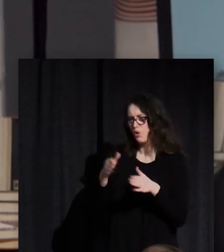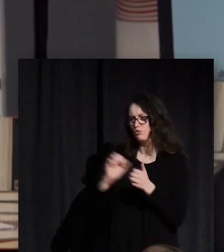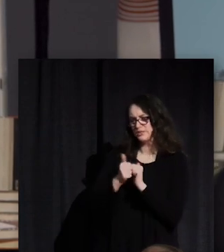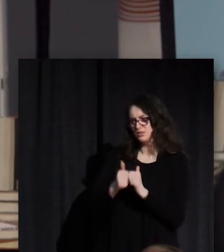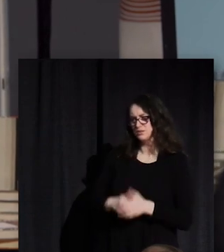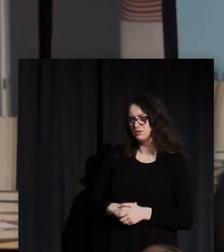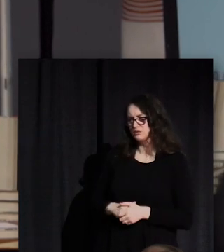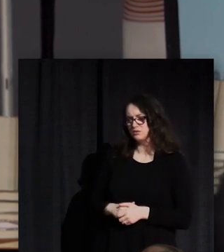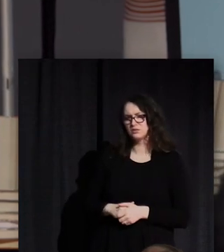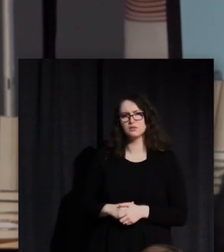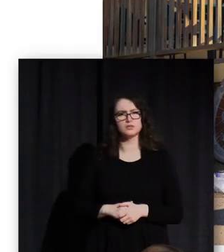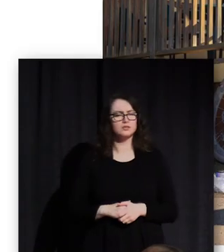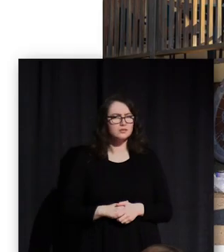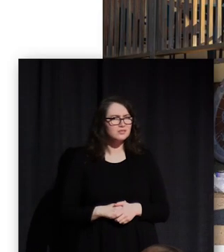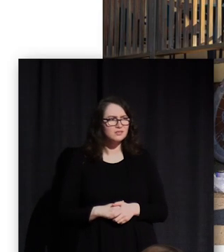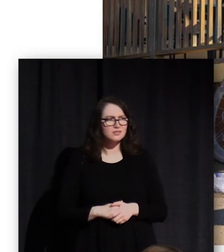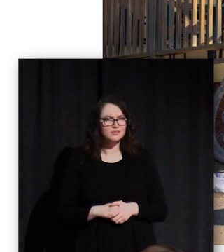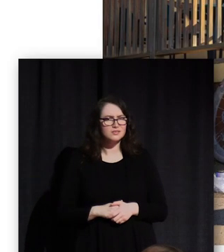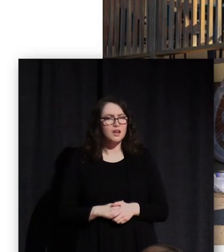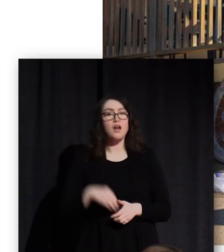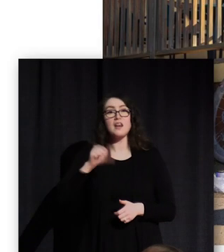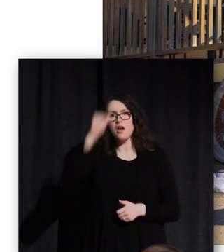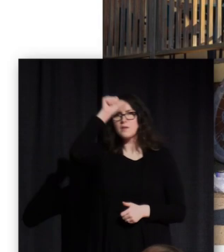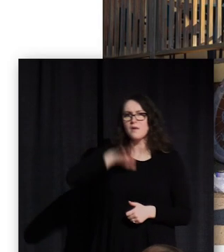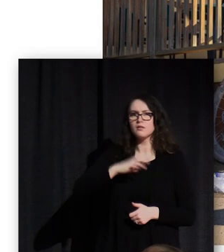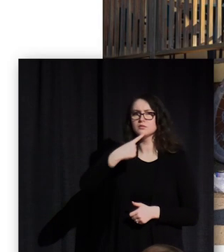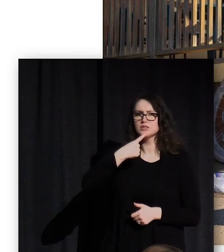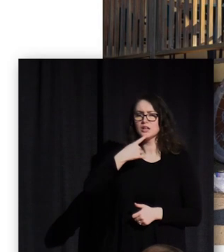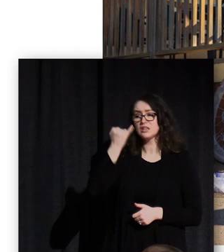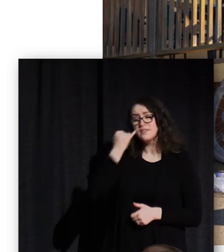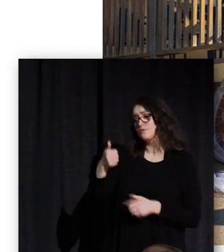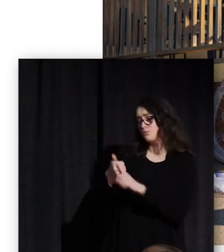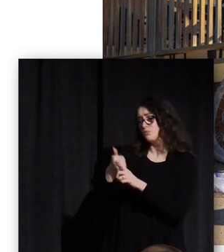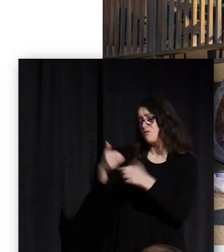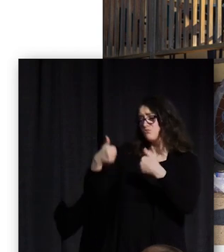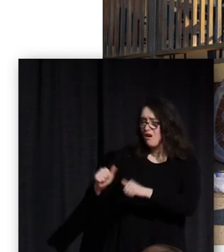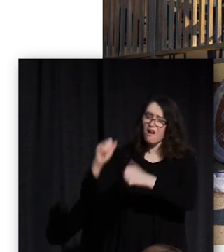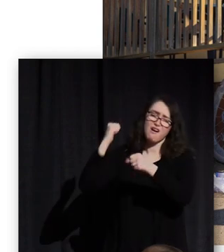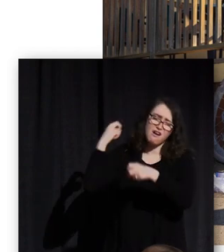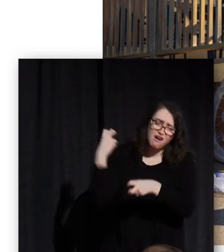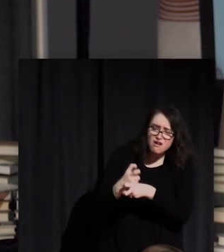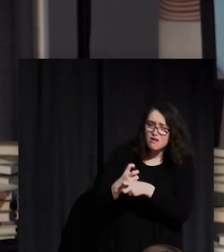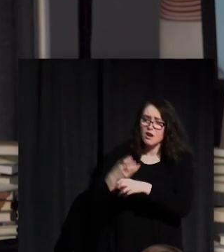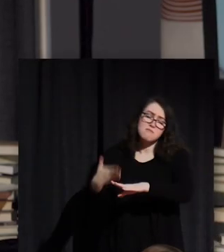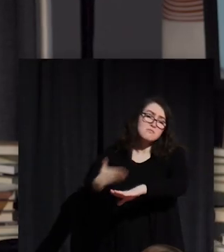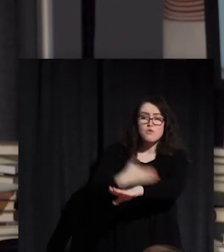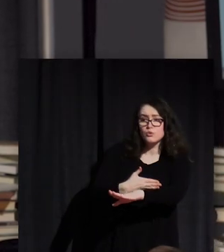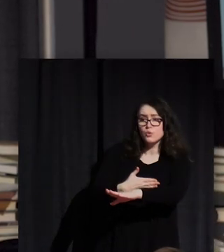Trans Am, another racer told me if I tried hard and got more experience, that maybe someday I could actually be good at